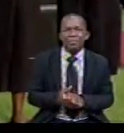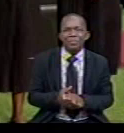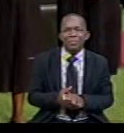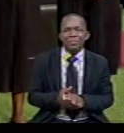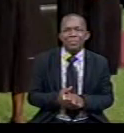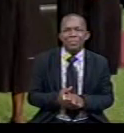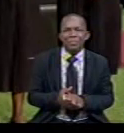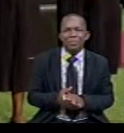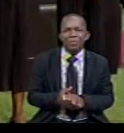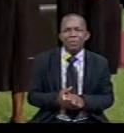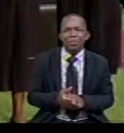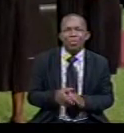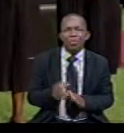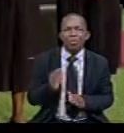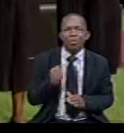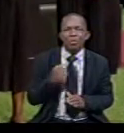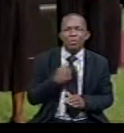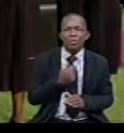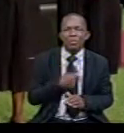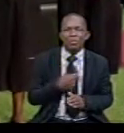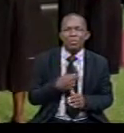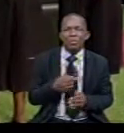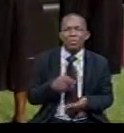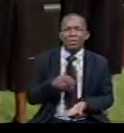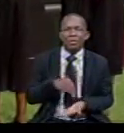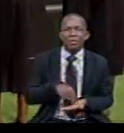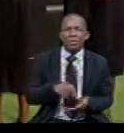We'll kindly be on our feet, please.